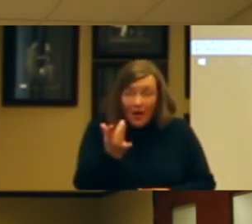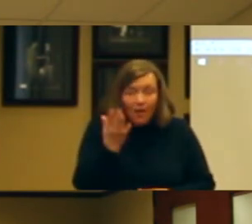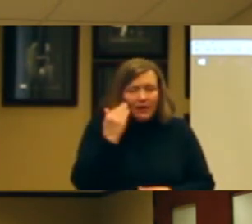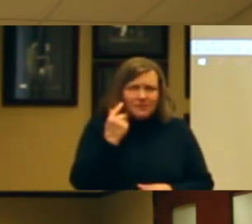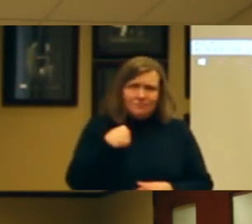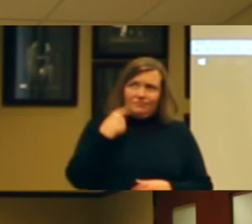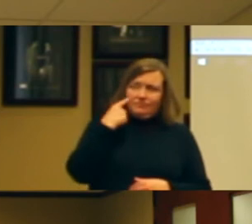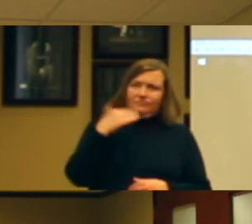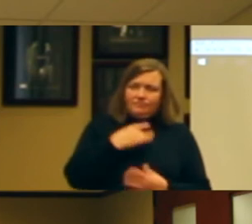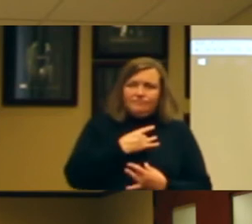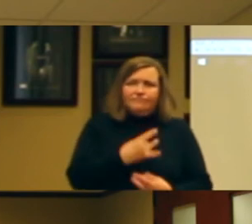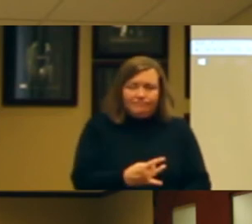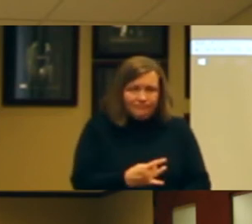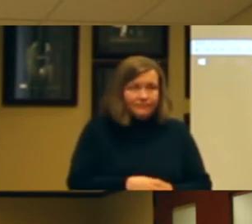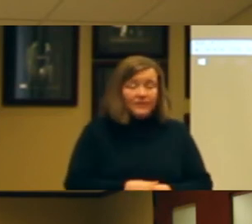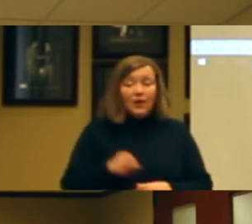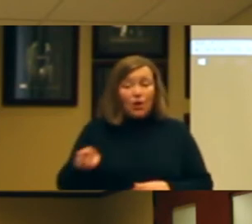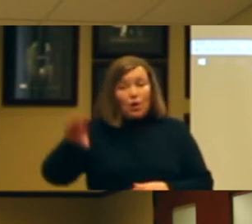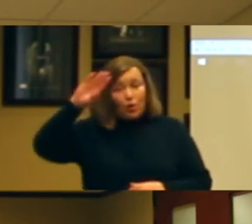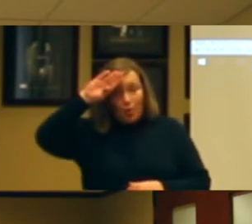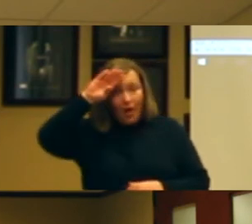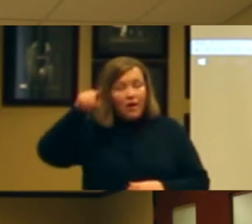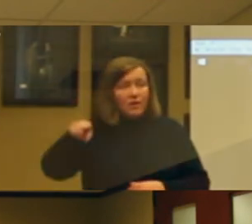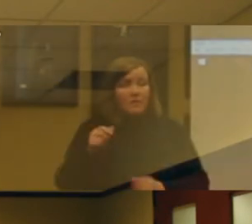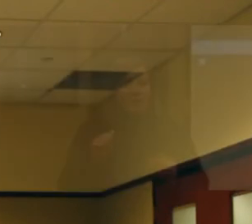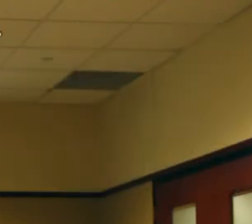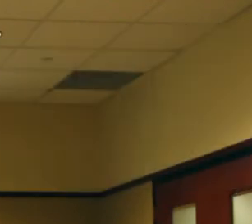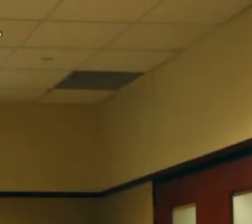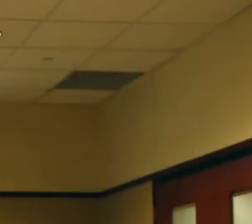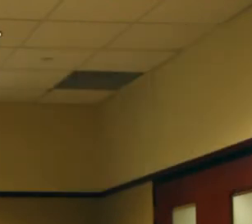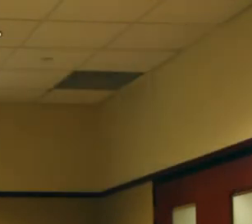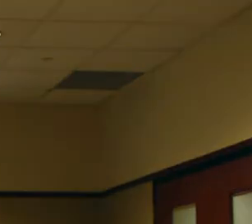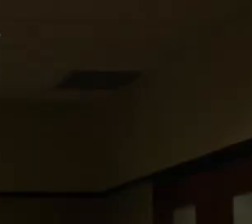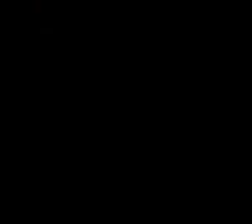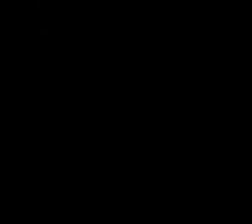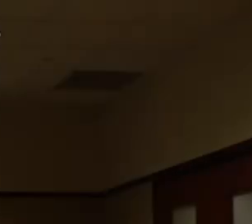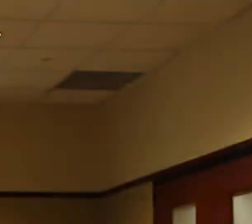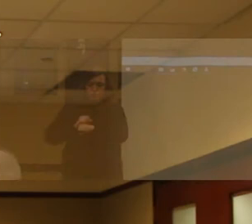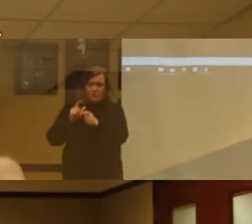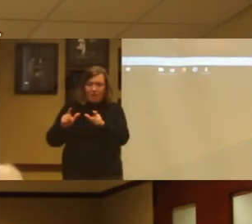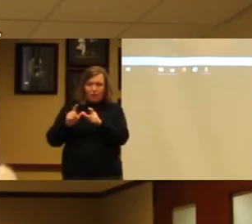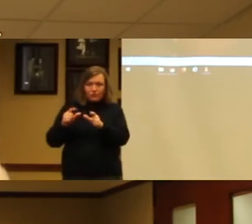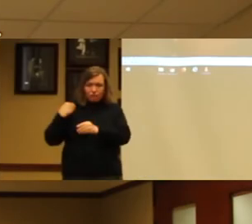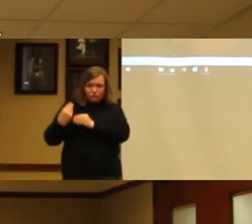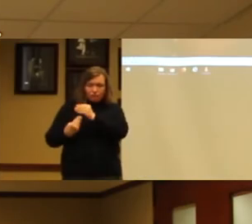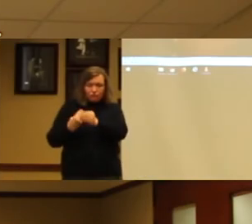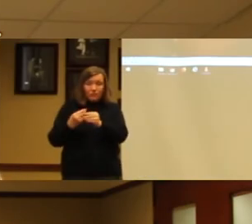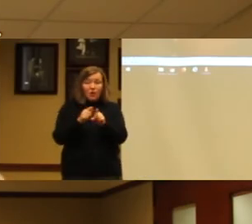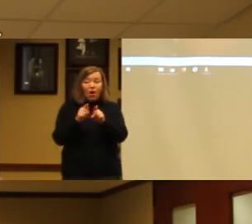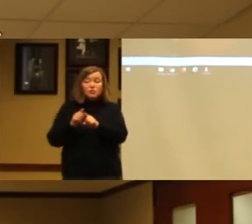very interesting how in Cuba they have been able to keep the tradition but also